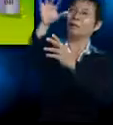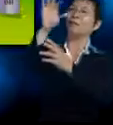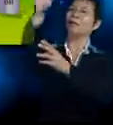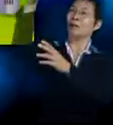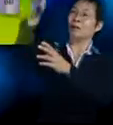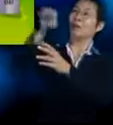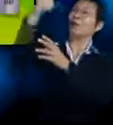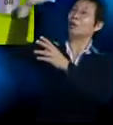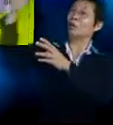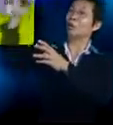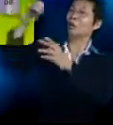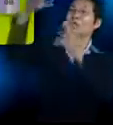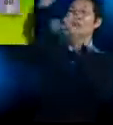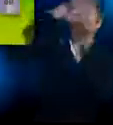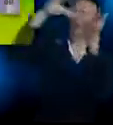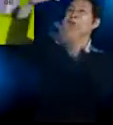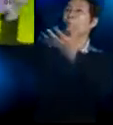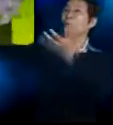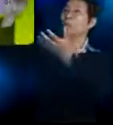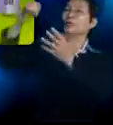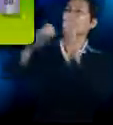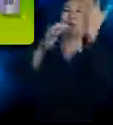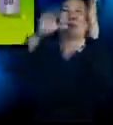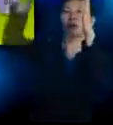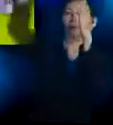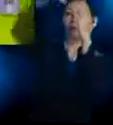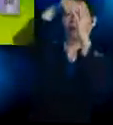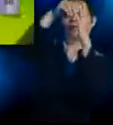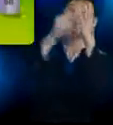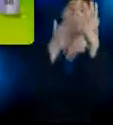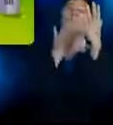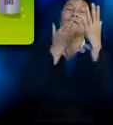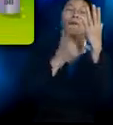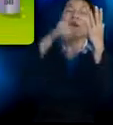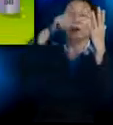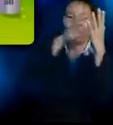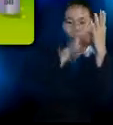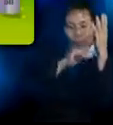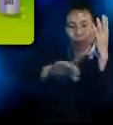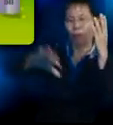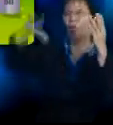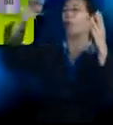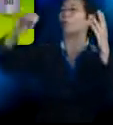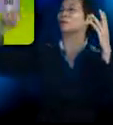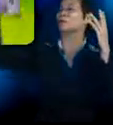convert carbon dioxide from the atmosphere into glucose and release oxygen in the